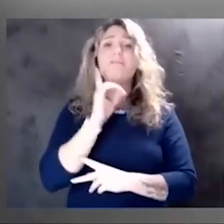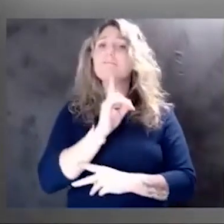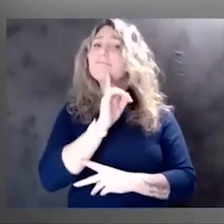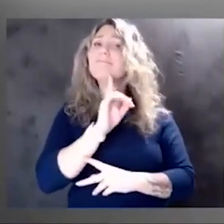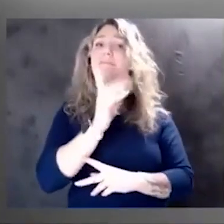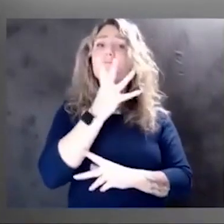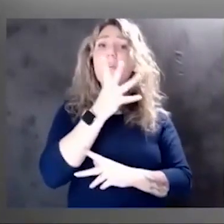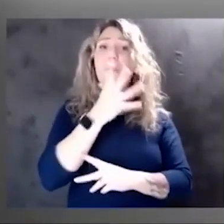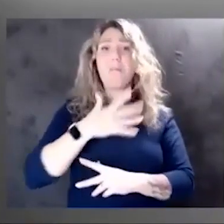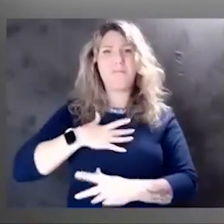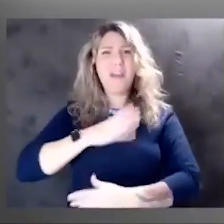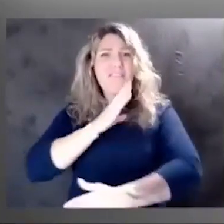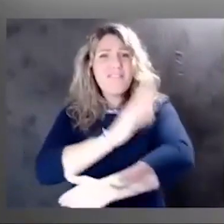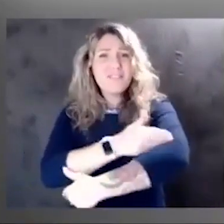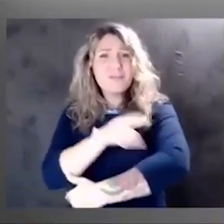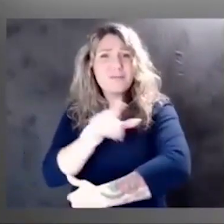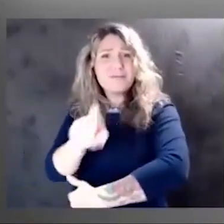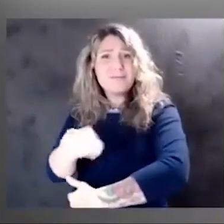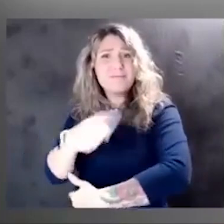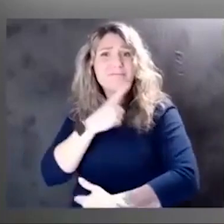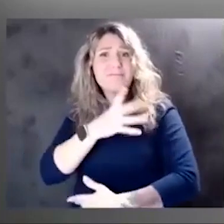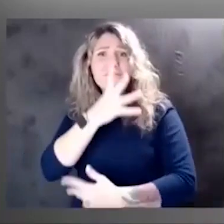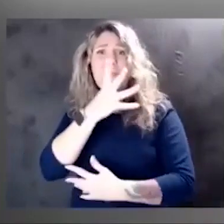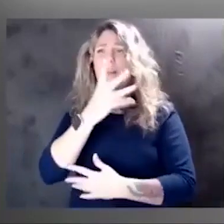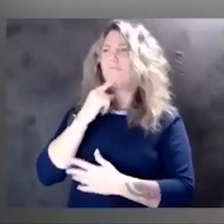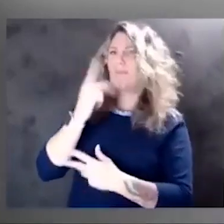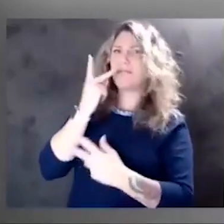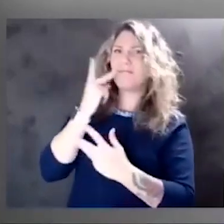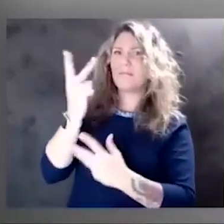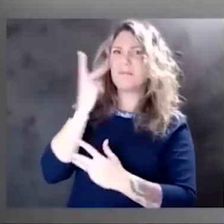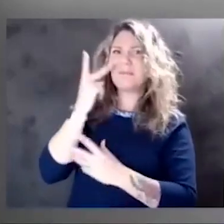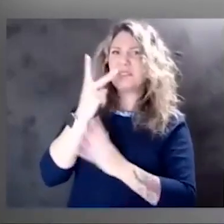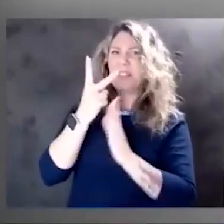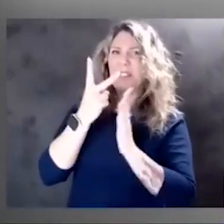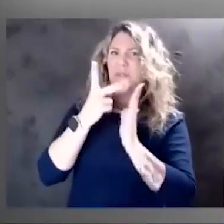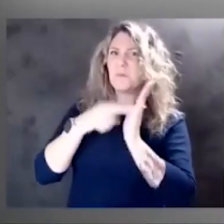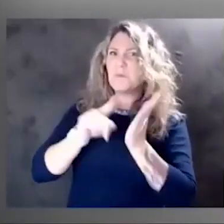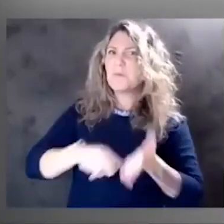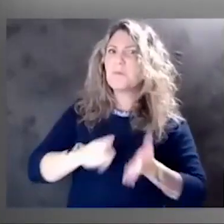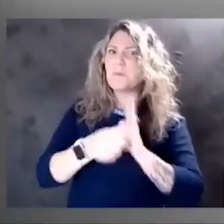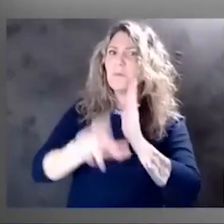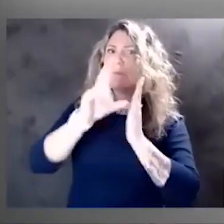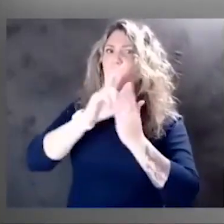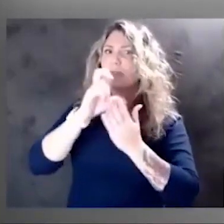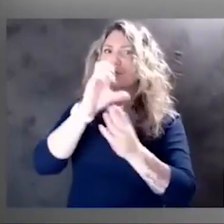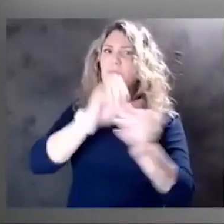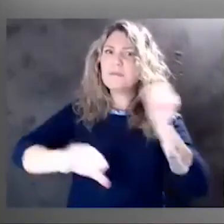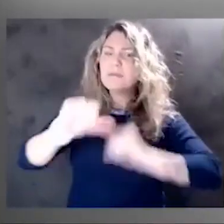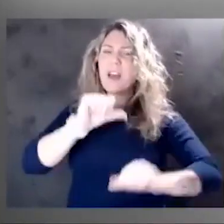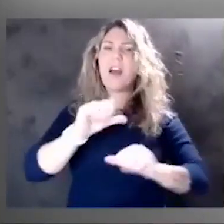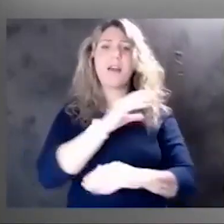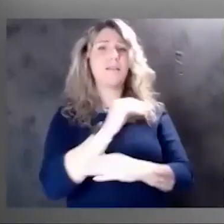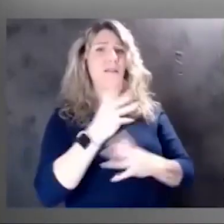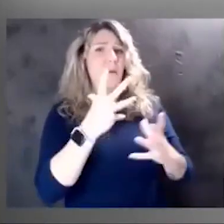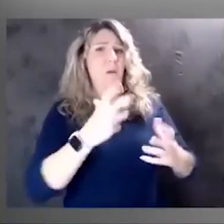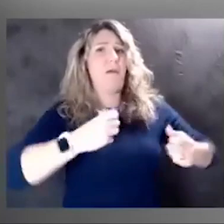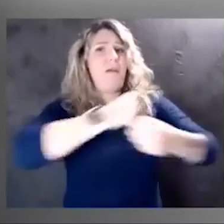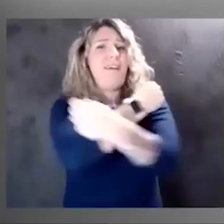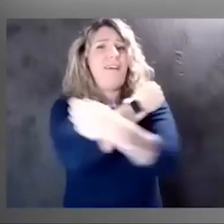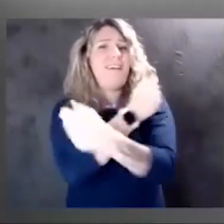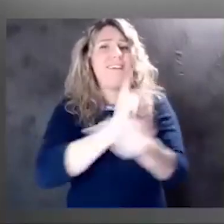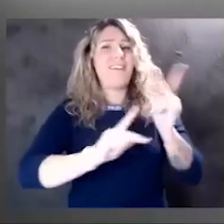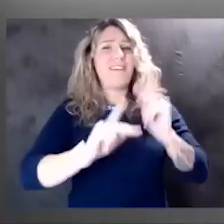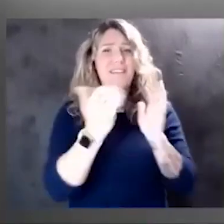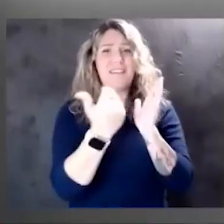Because I've seen the data, it's been made public, and I trust the science. Because I want to hug people again, and I think it's one of the most altruistic things you can